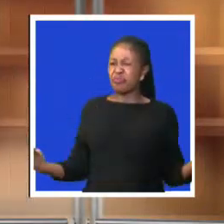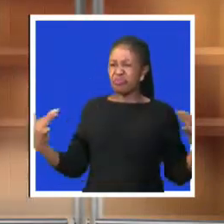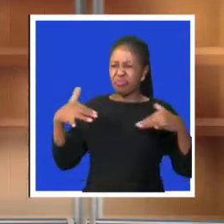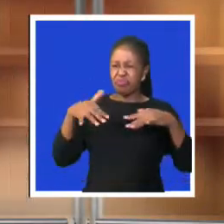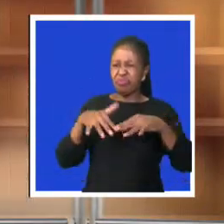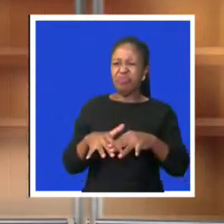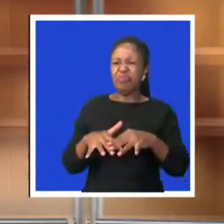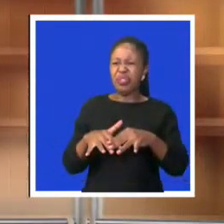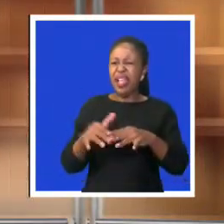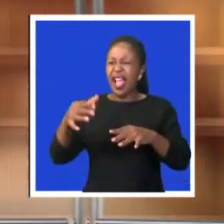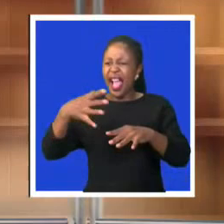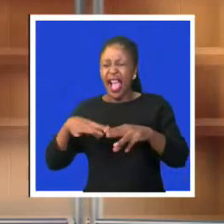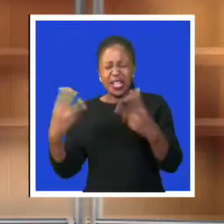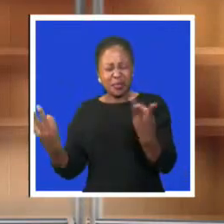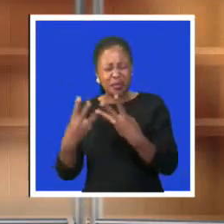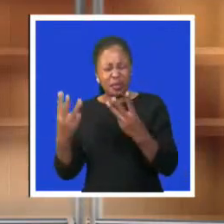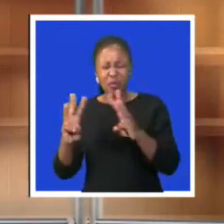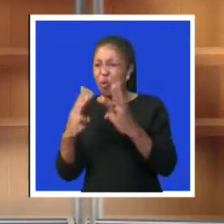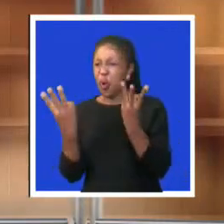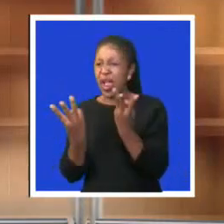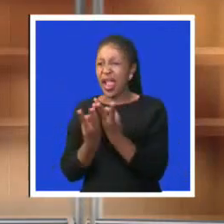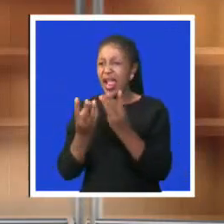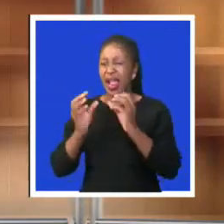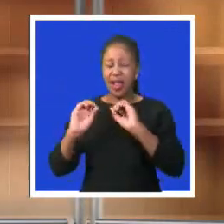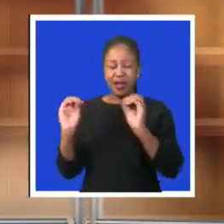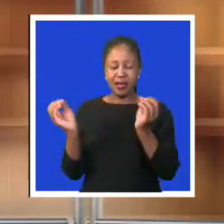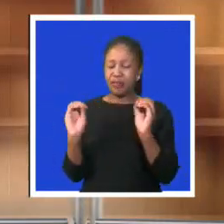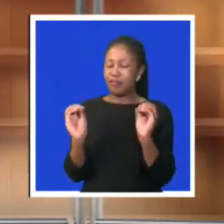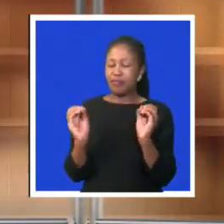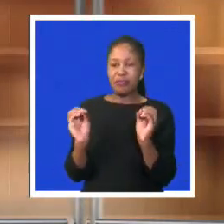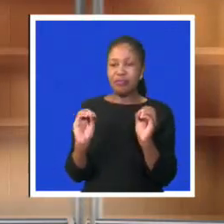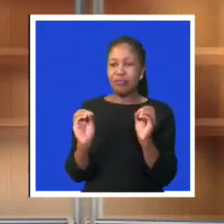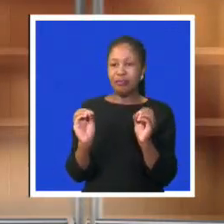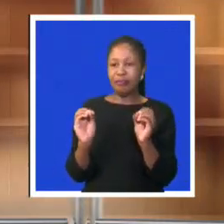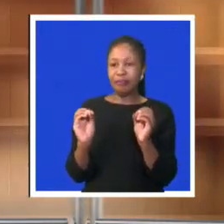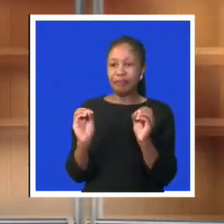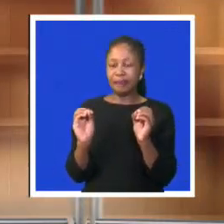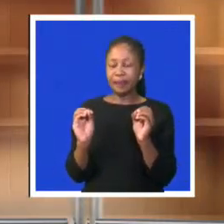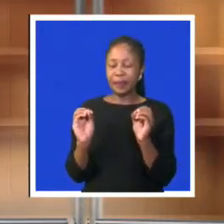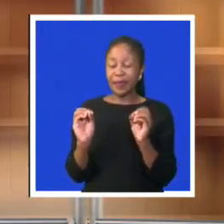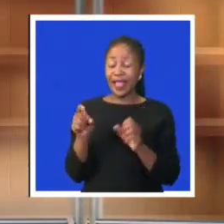people of the world. They had a different